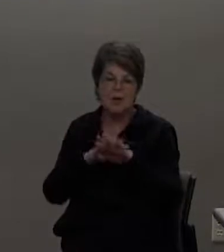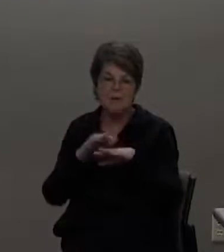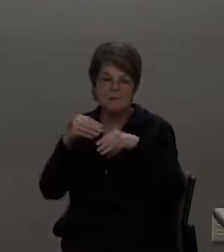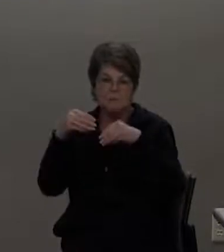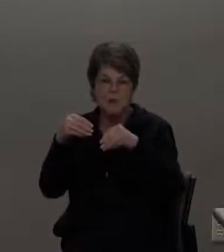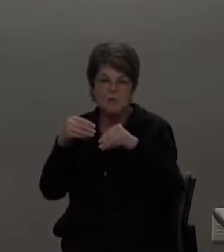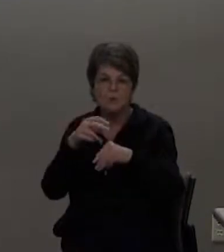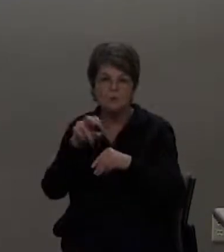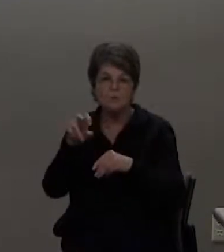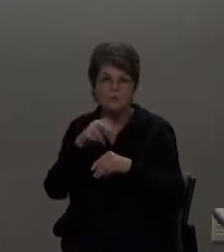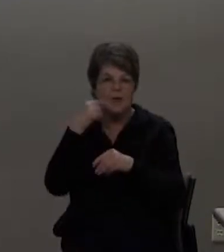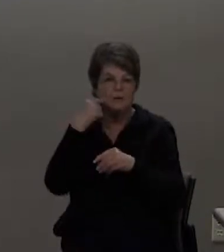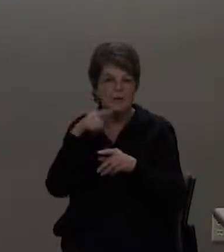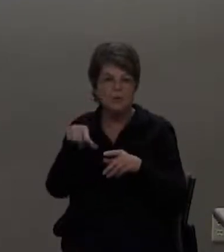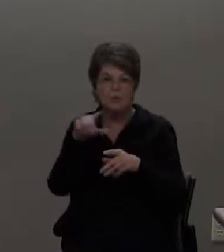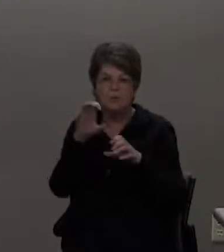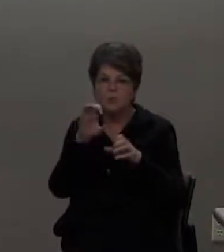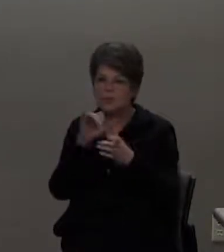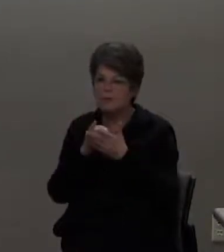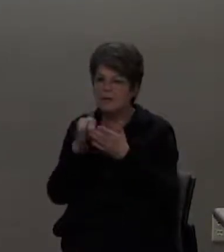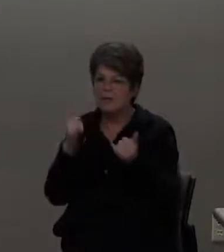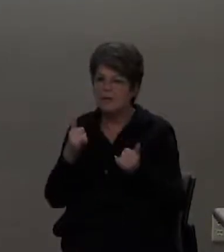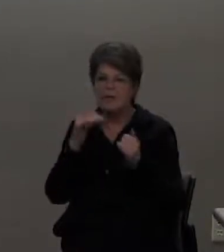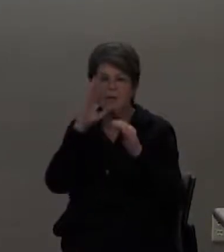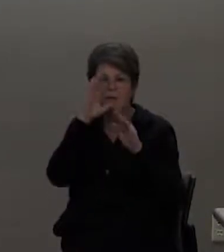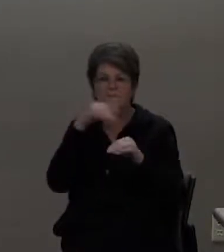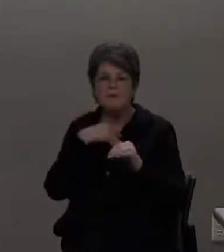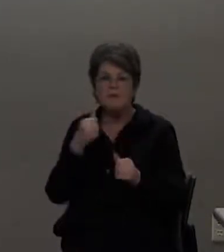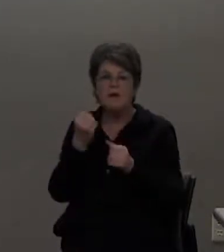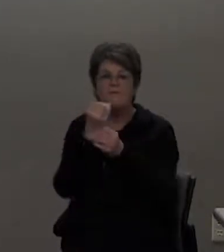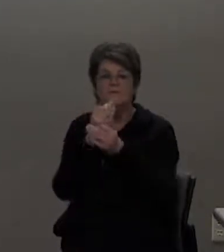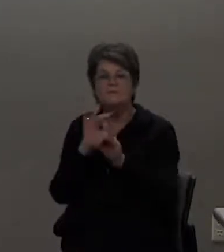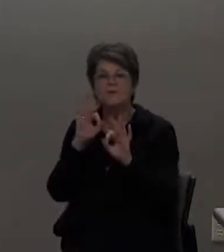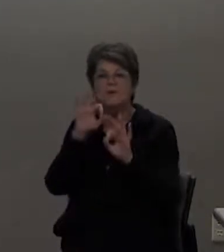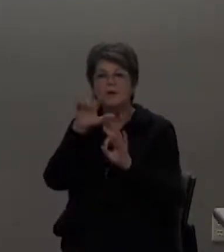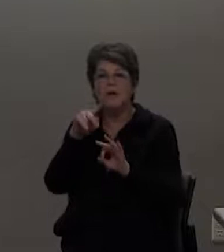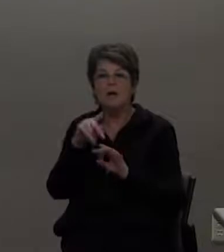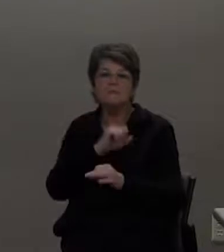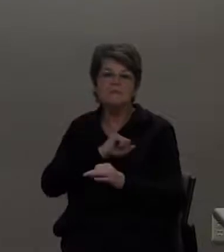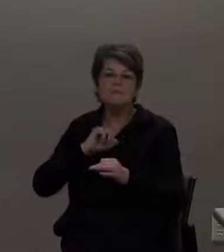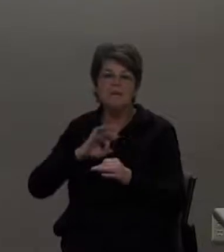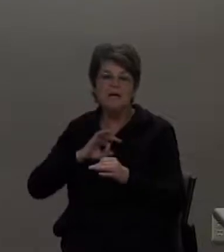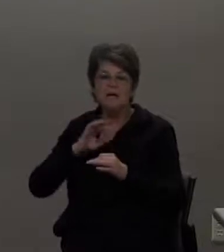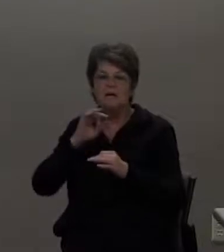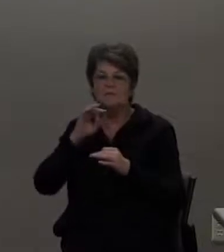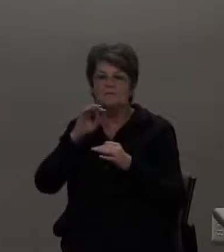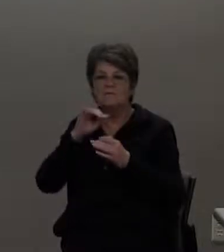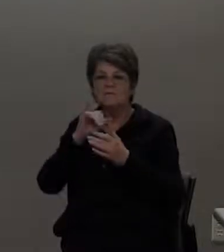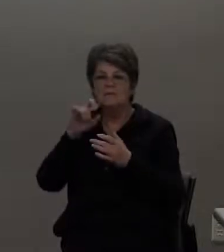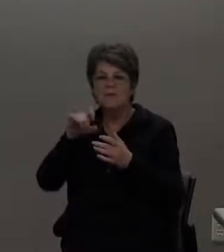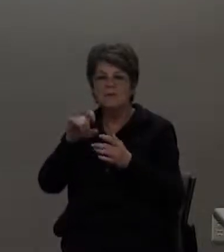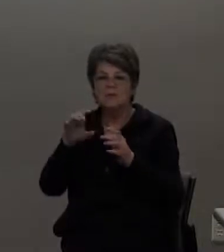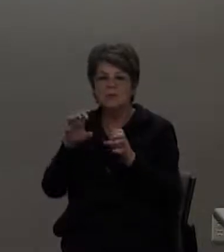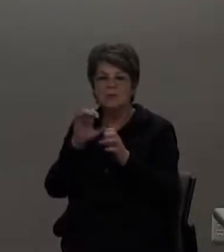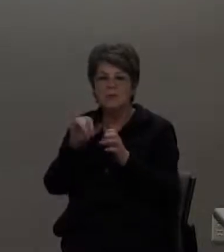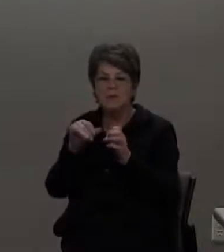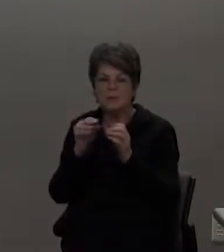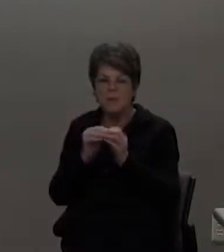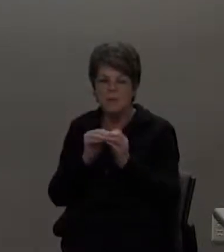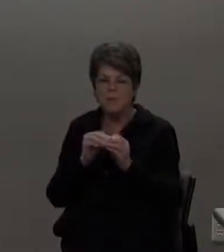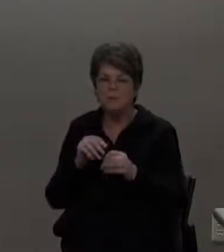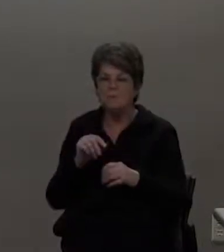believe you already do that now to a certain extent. Hopefully we can free up the staffing needed to do that more and identify